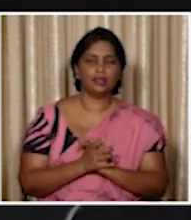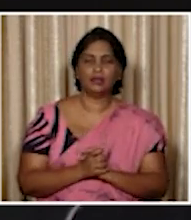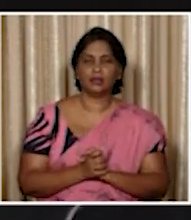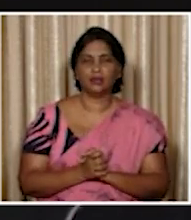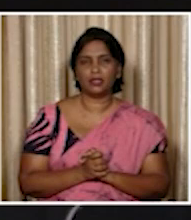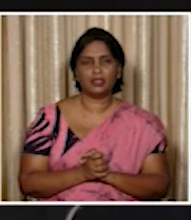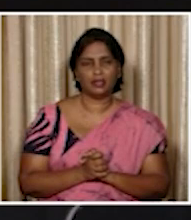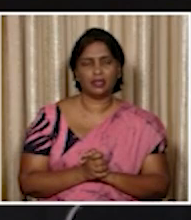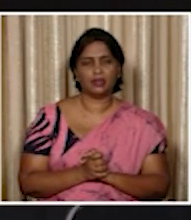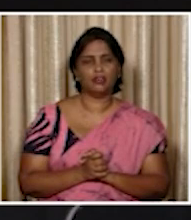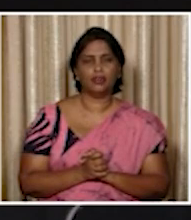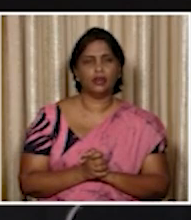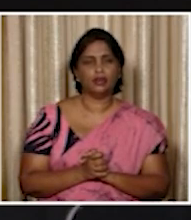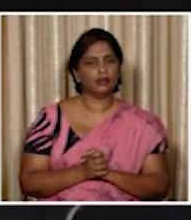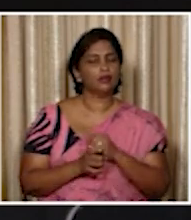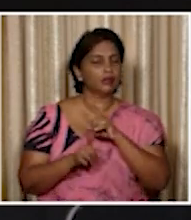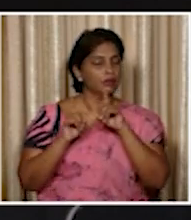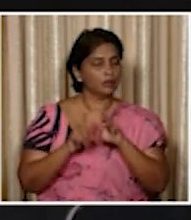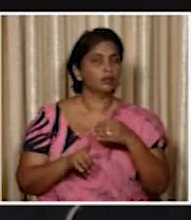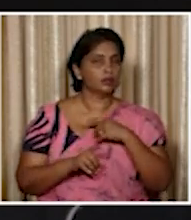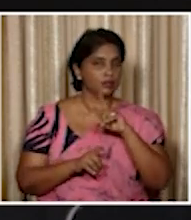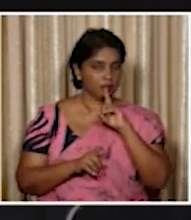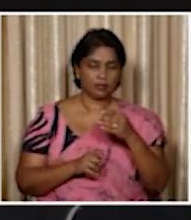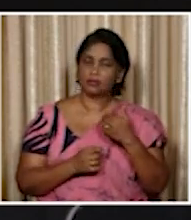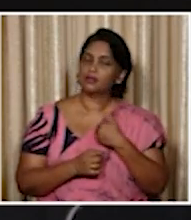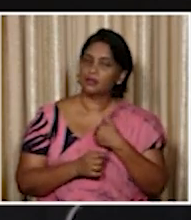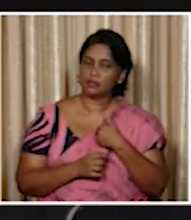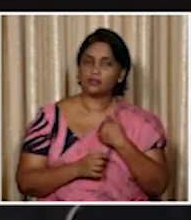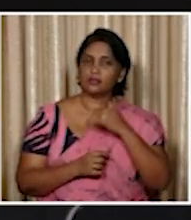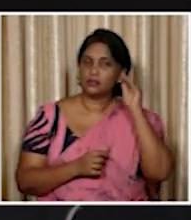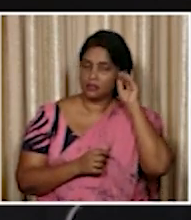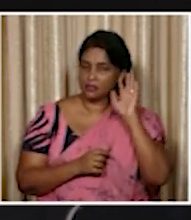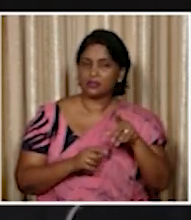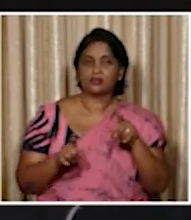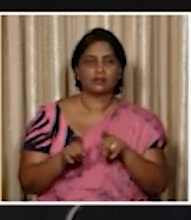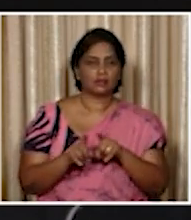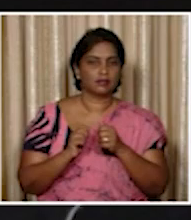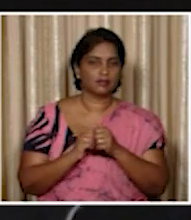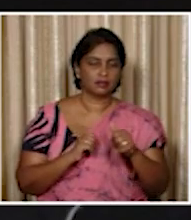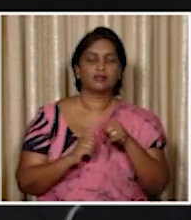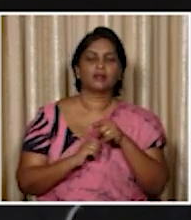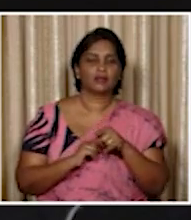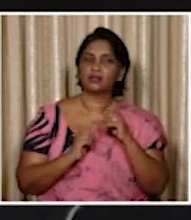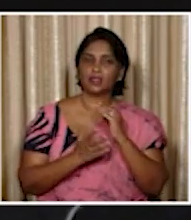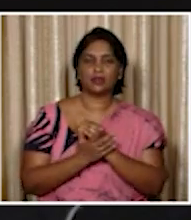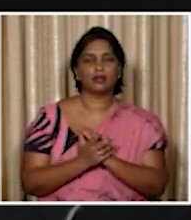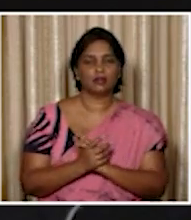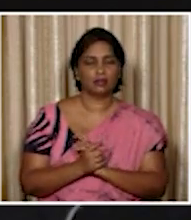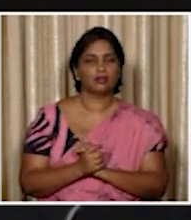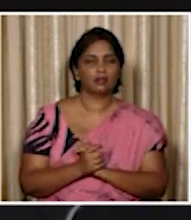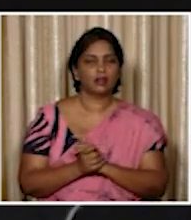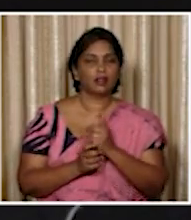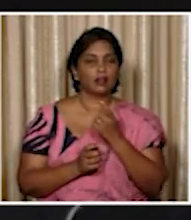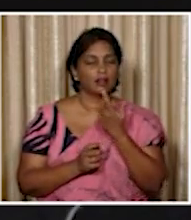have neither eyes to see nor tongue to speak, but as the House is pleased to direct." In other words, he